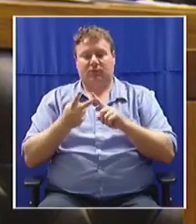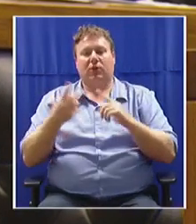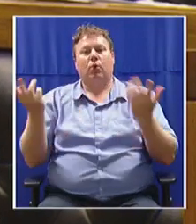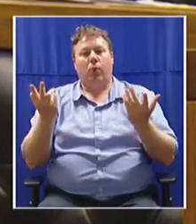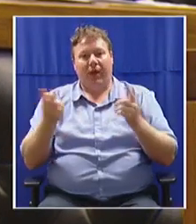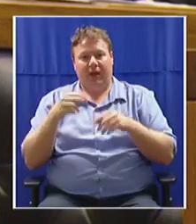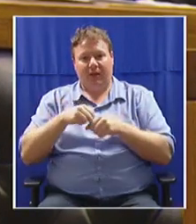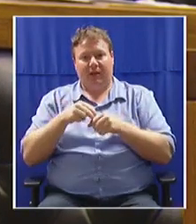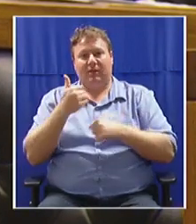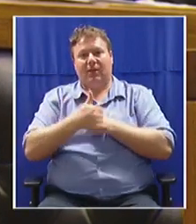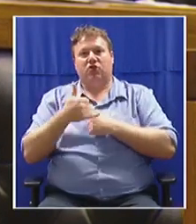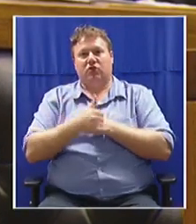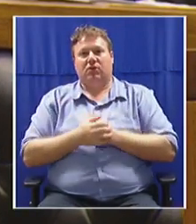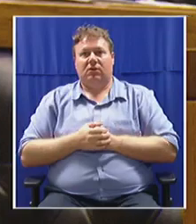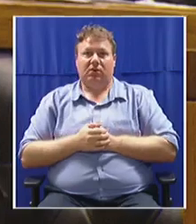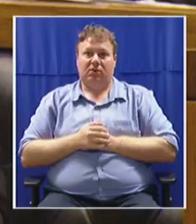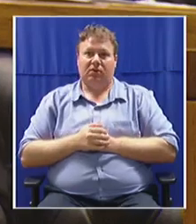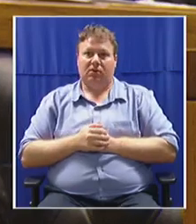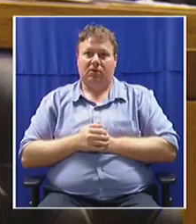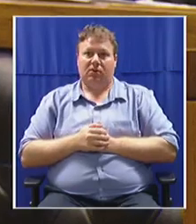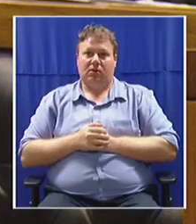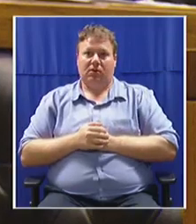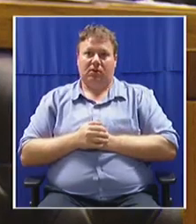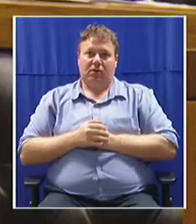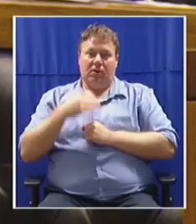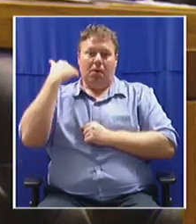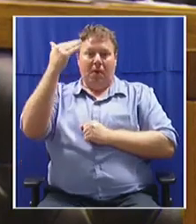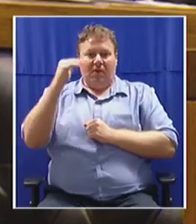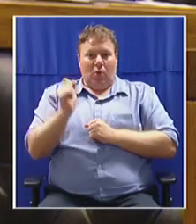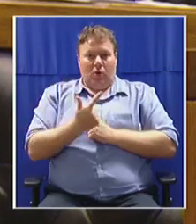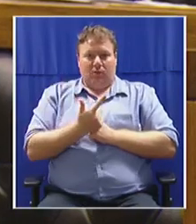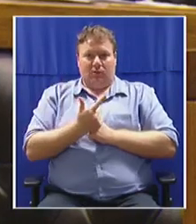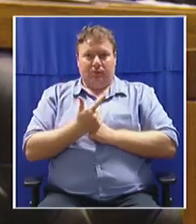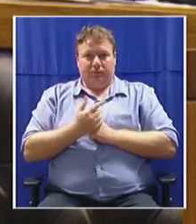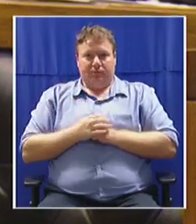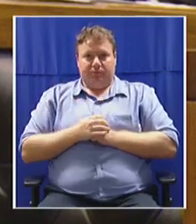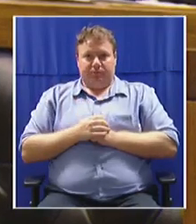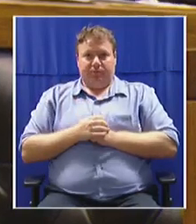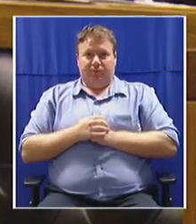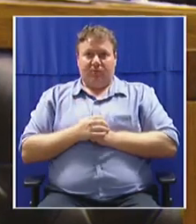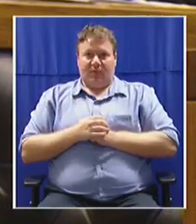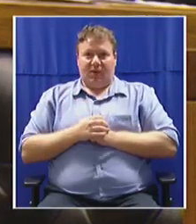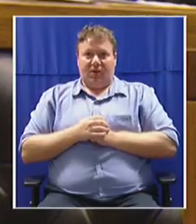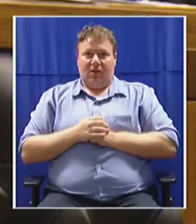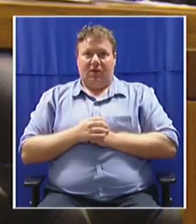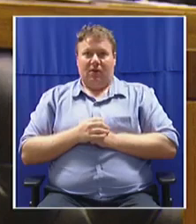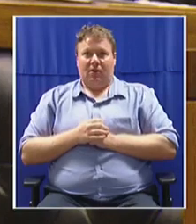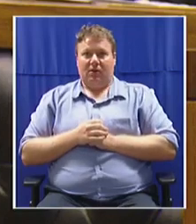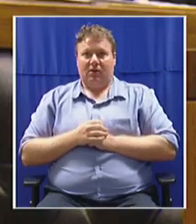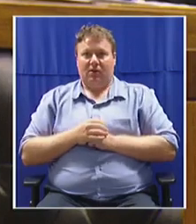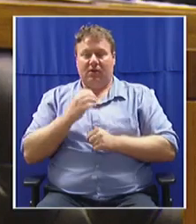country. But above all, we are now insisting